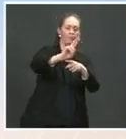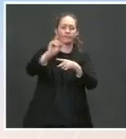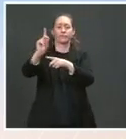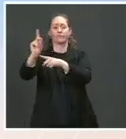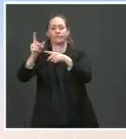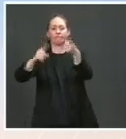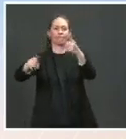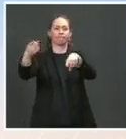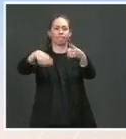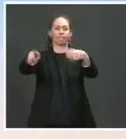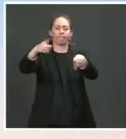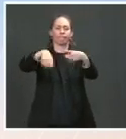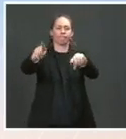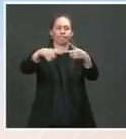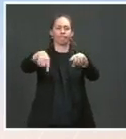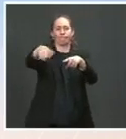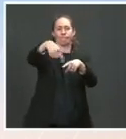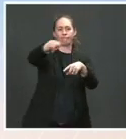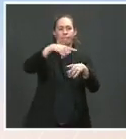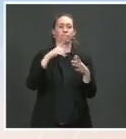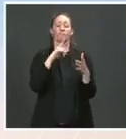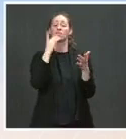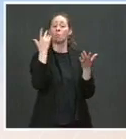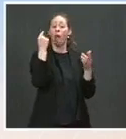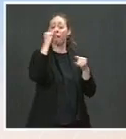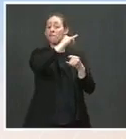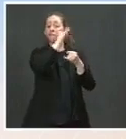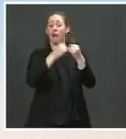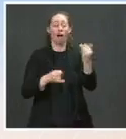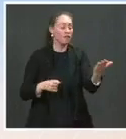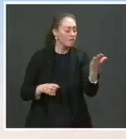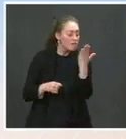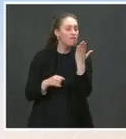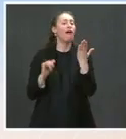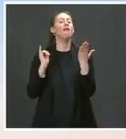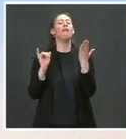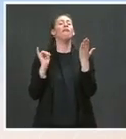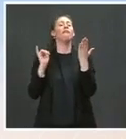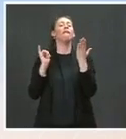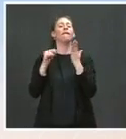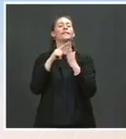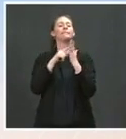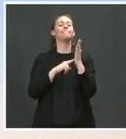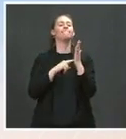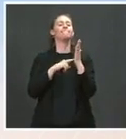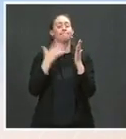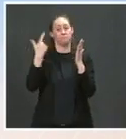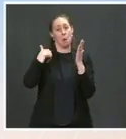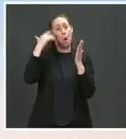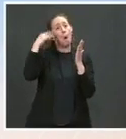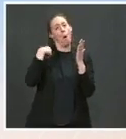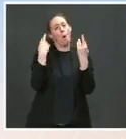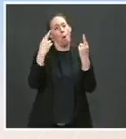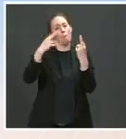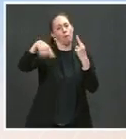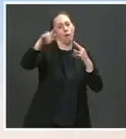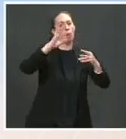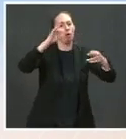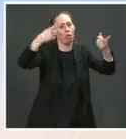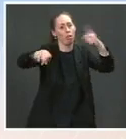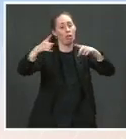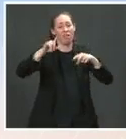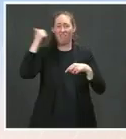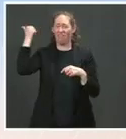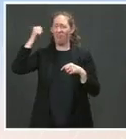think a final outcome or a final agreement could be. And we're certainly hopeful that they'll make progress in that, and the president is eager to sign